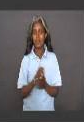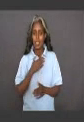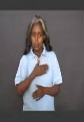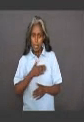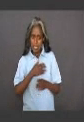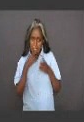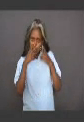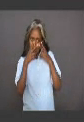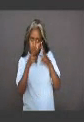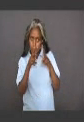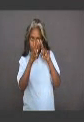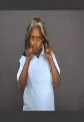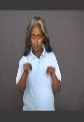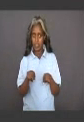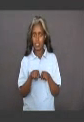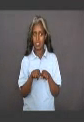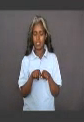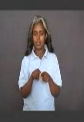Please look at the screen.